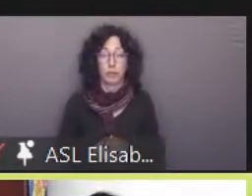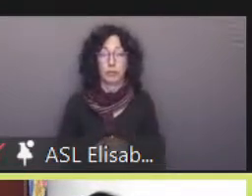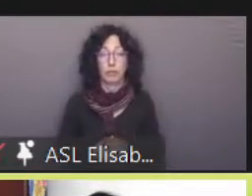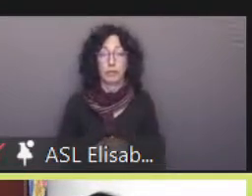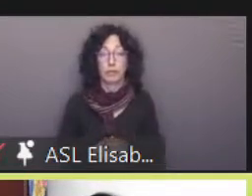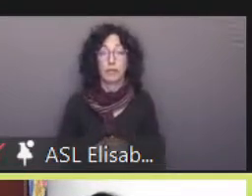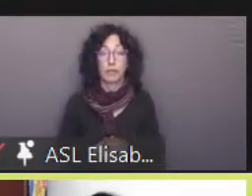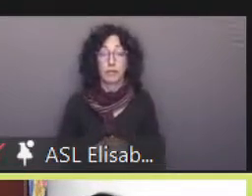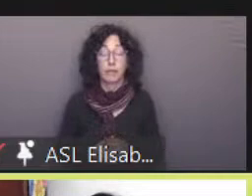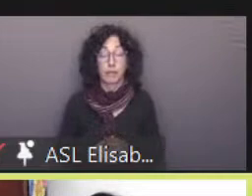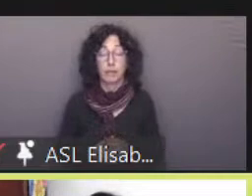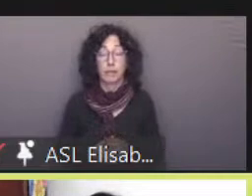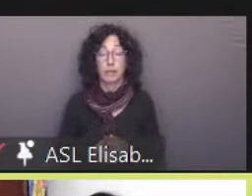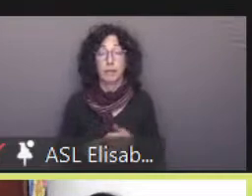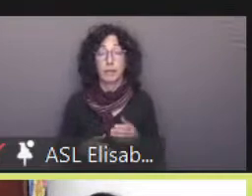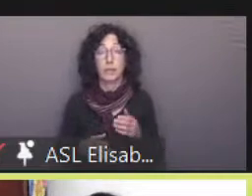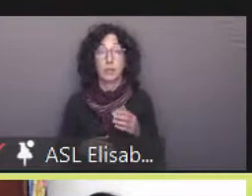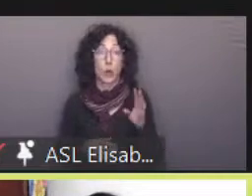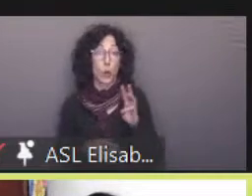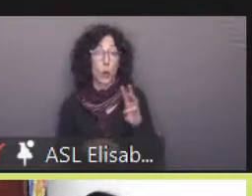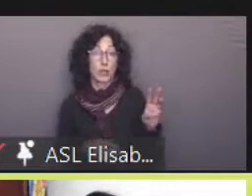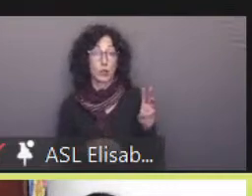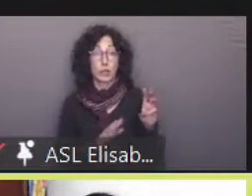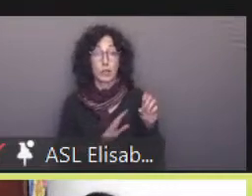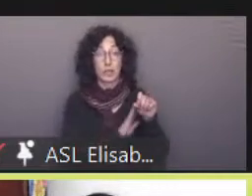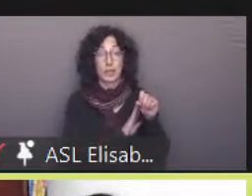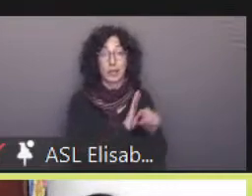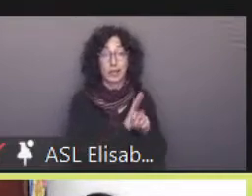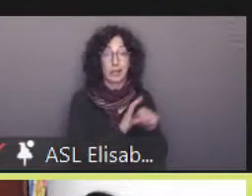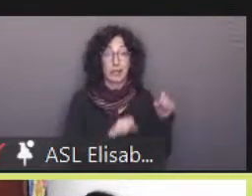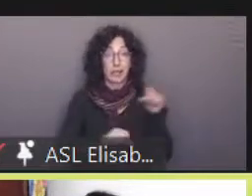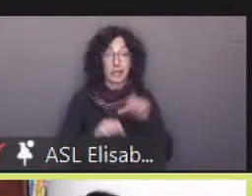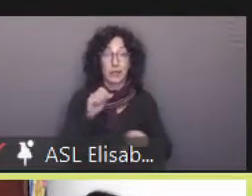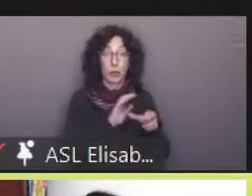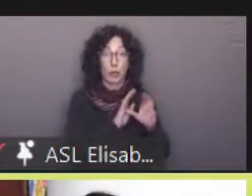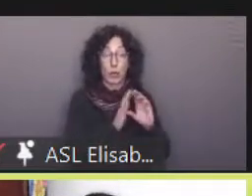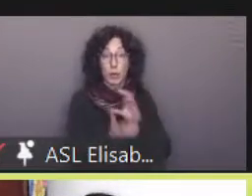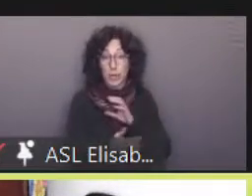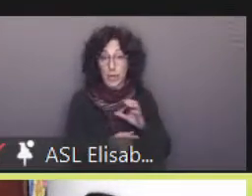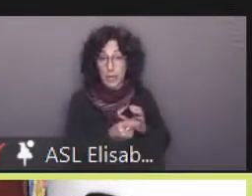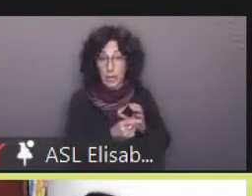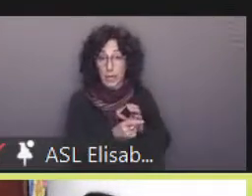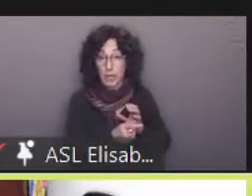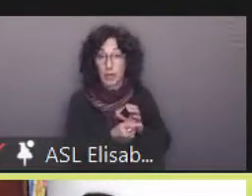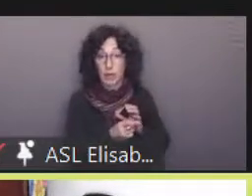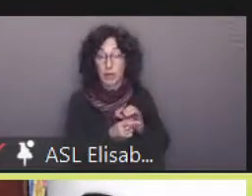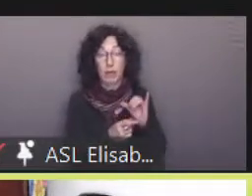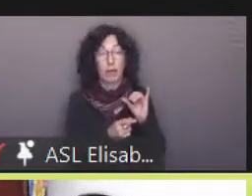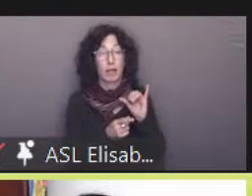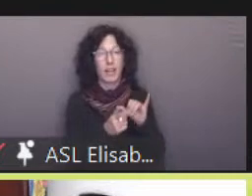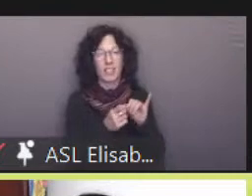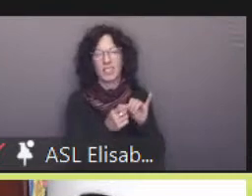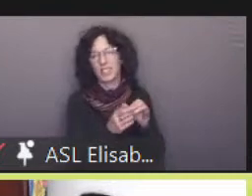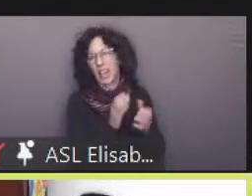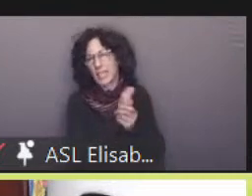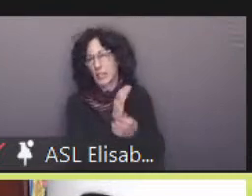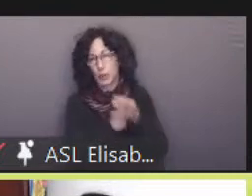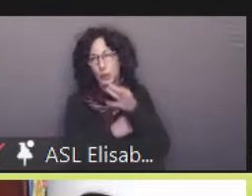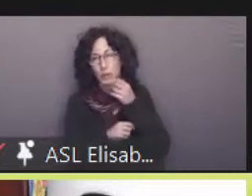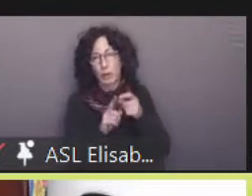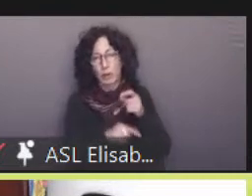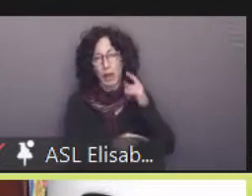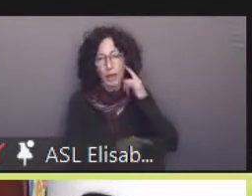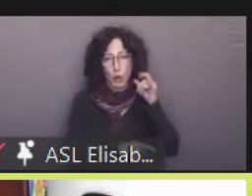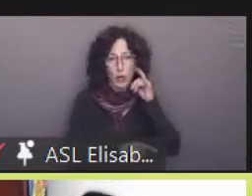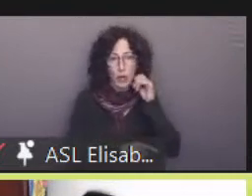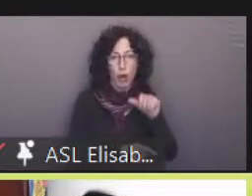the Western States Scientific Safety Review Committee, which is comprised of experts in California and other